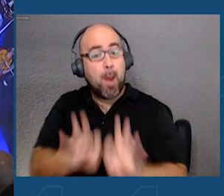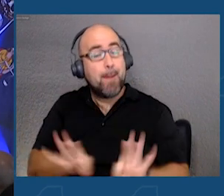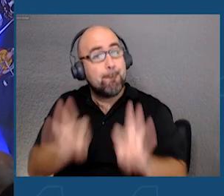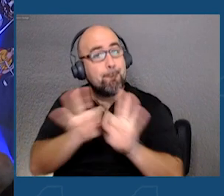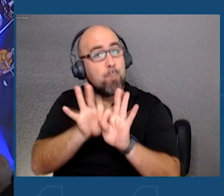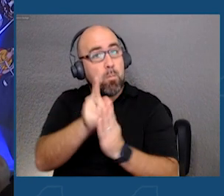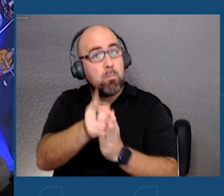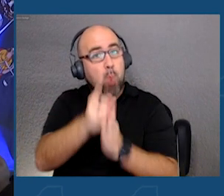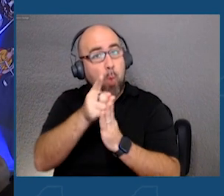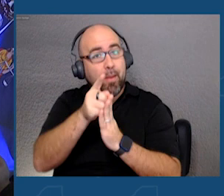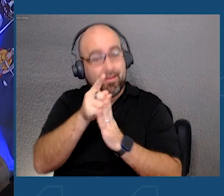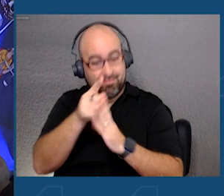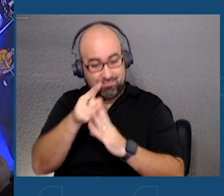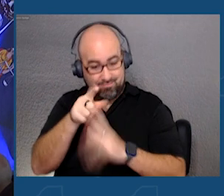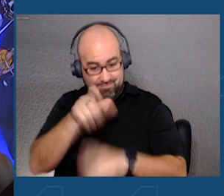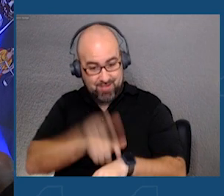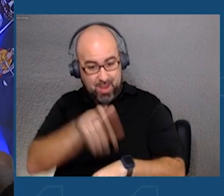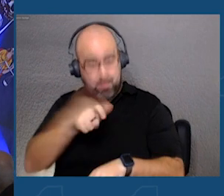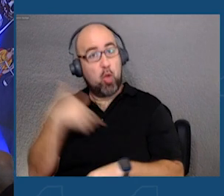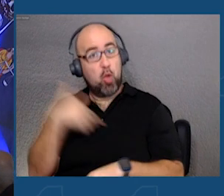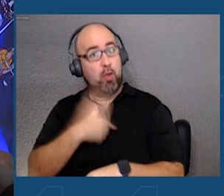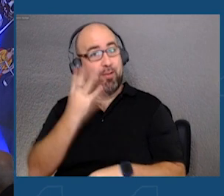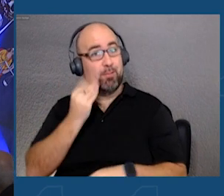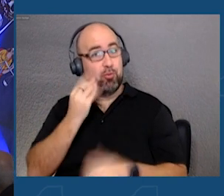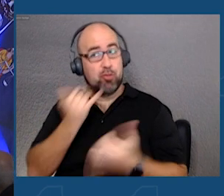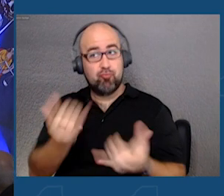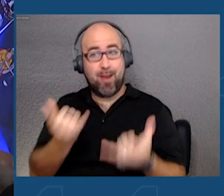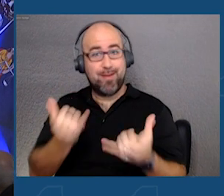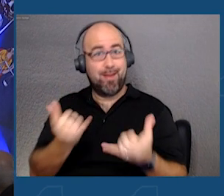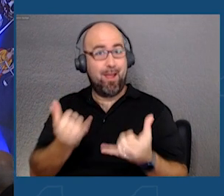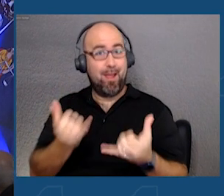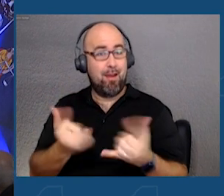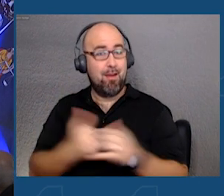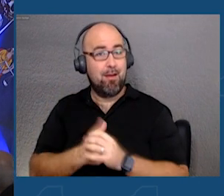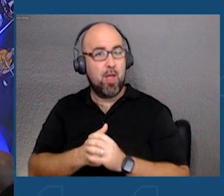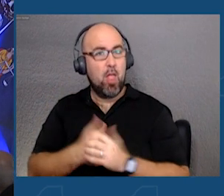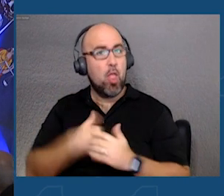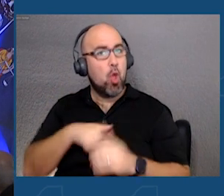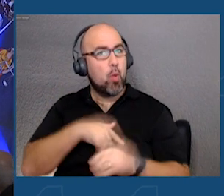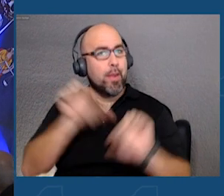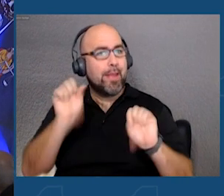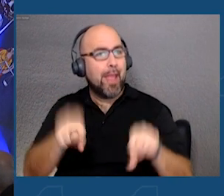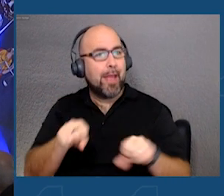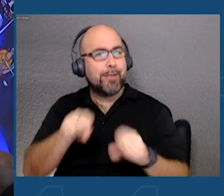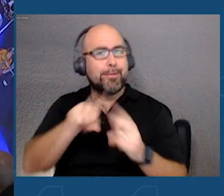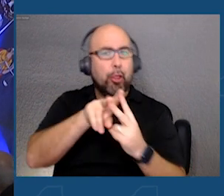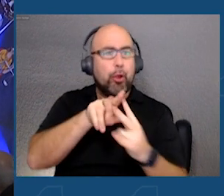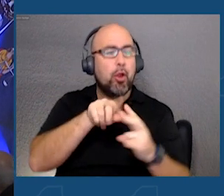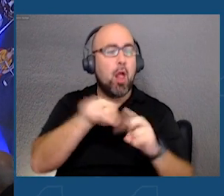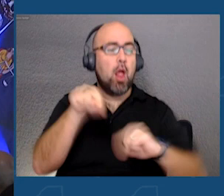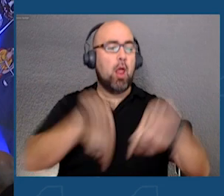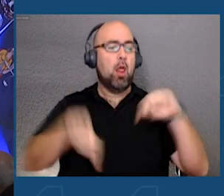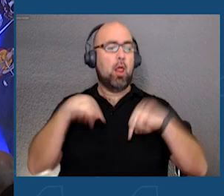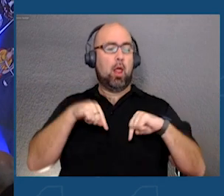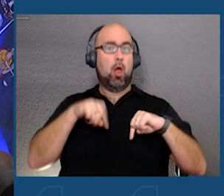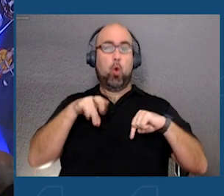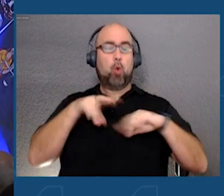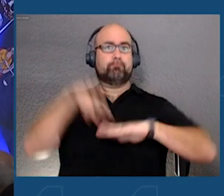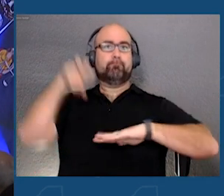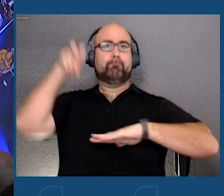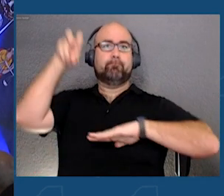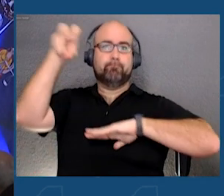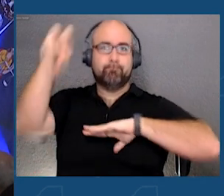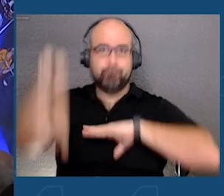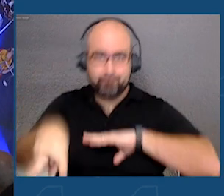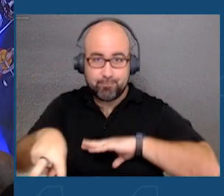are at today, where we can either take a step back or we can take a leap forward, as we have done